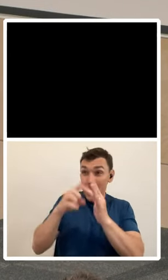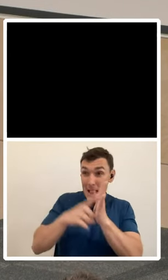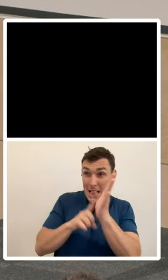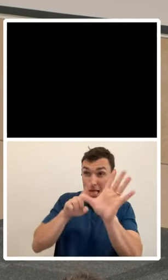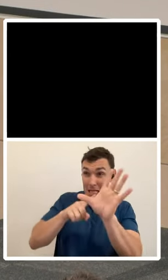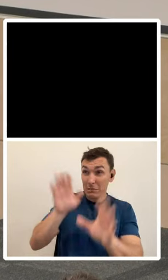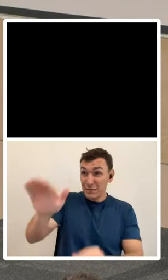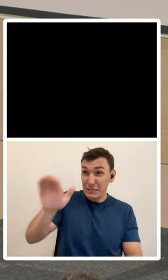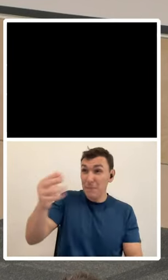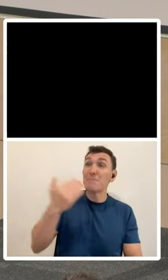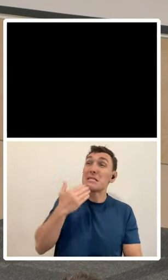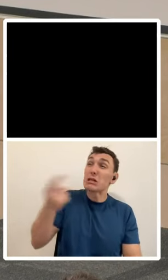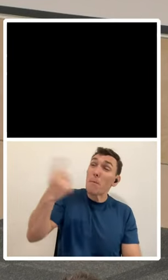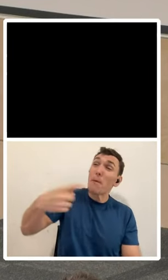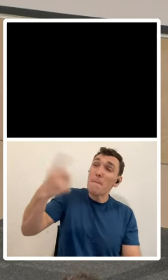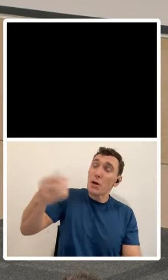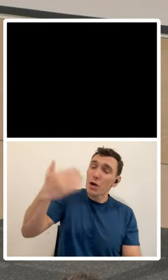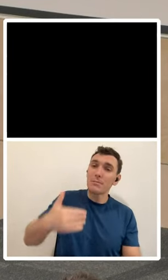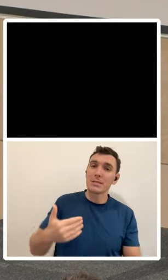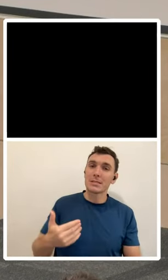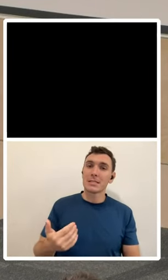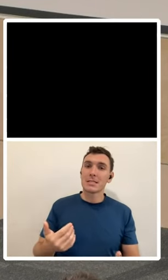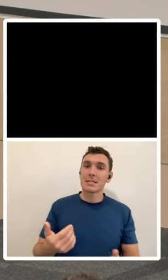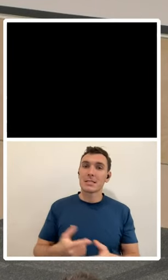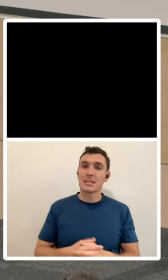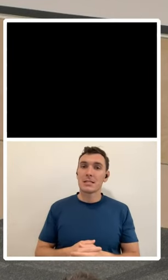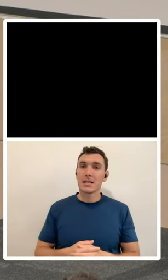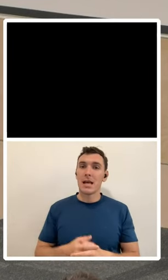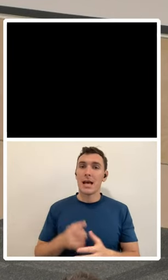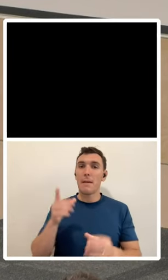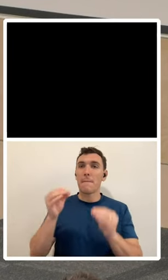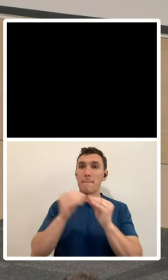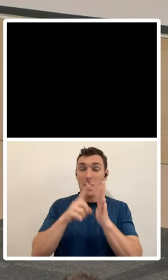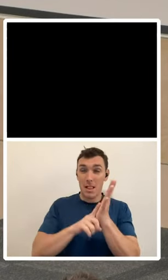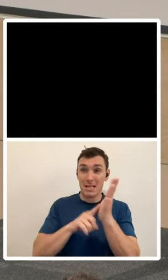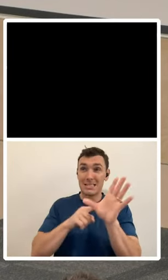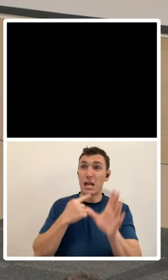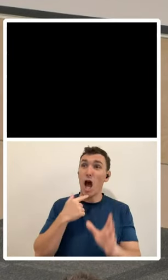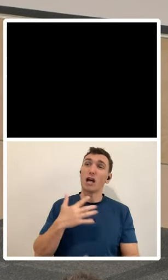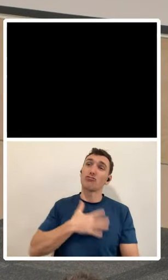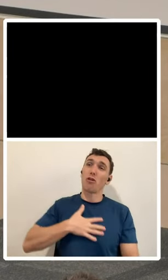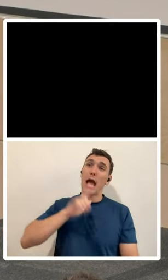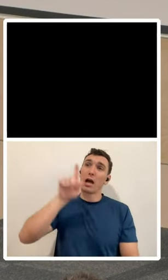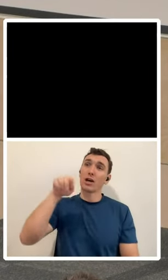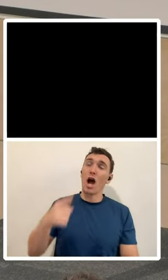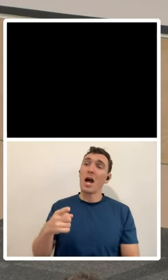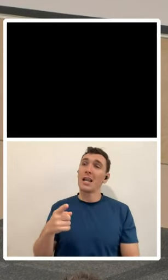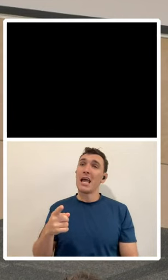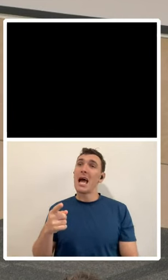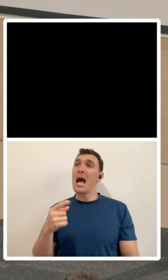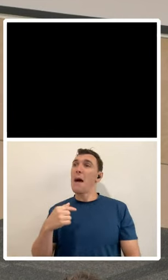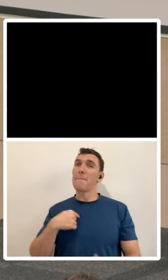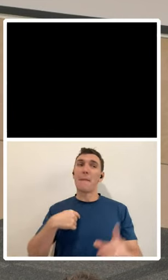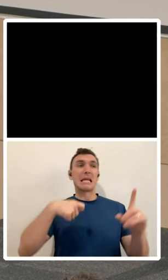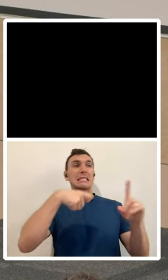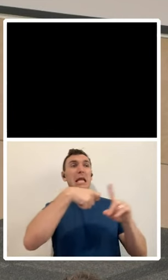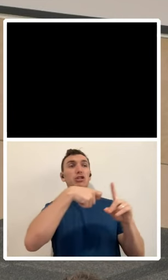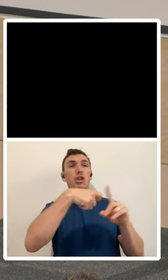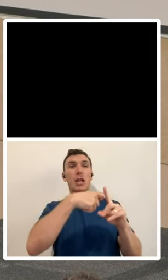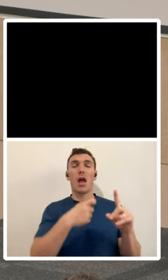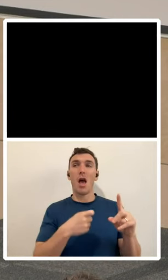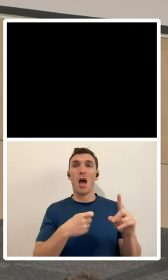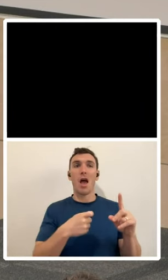so I'm going to be in Marbella. And he's in Marbella. He's still in Marbella, and he said he's going to get his daughter to bring the book out, so he's not had a chance to read it